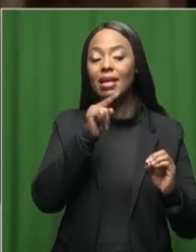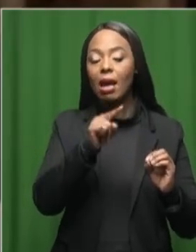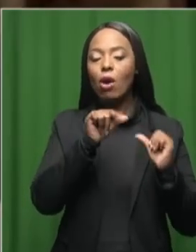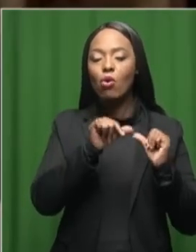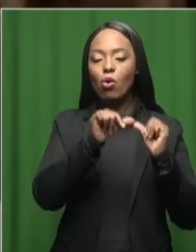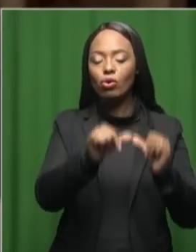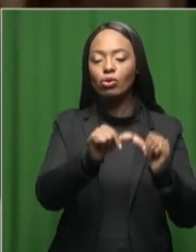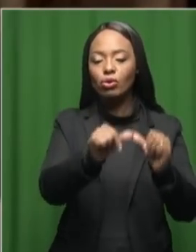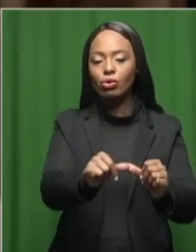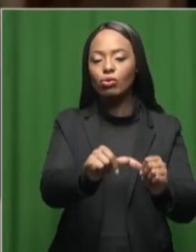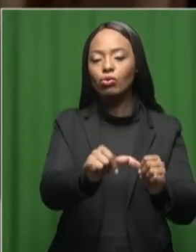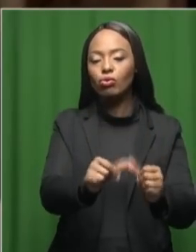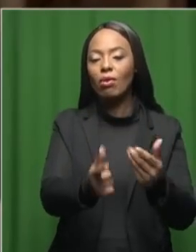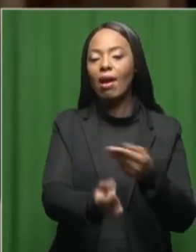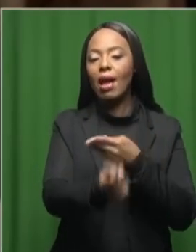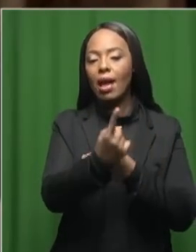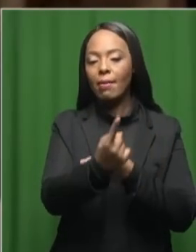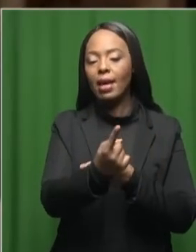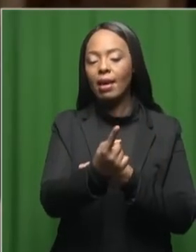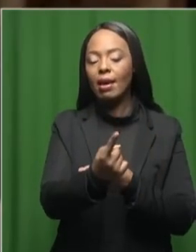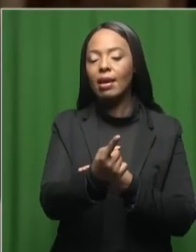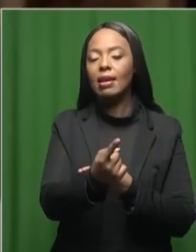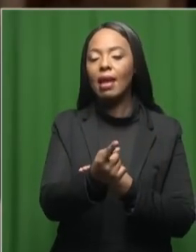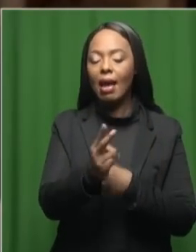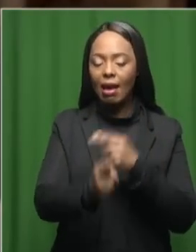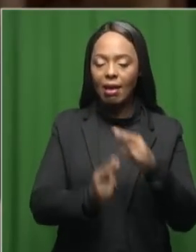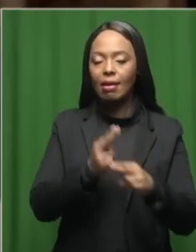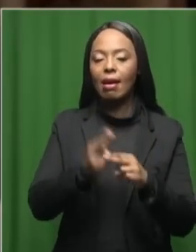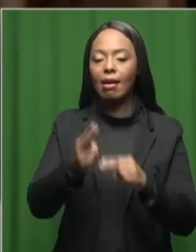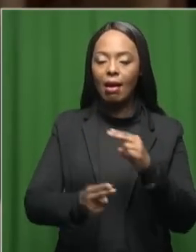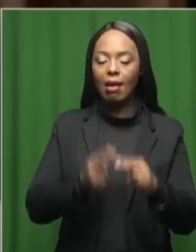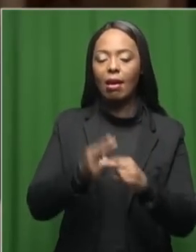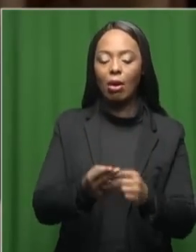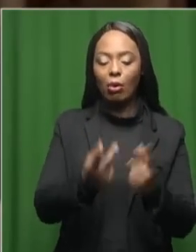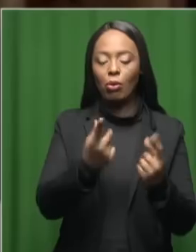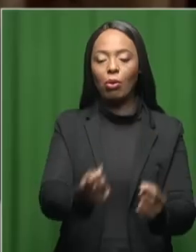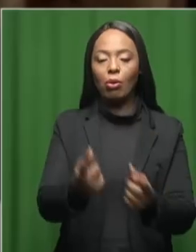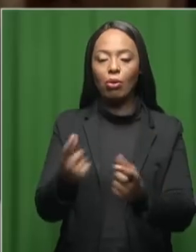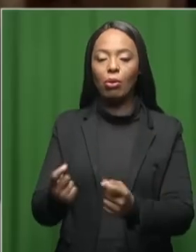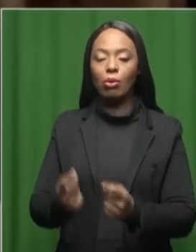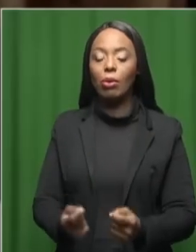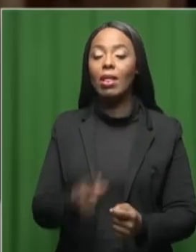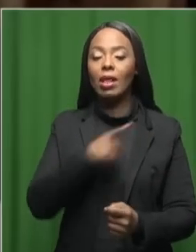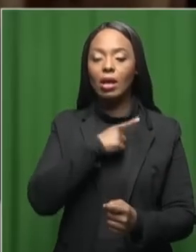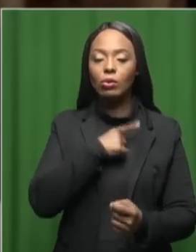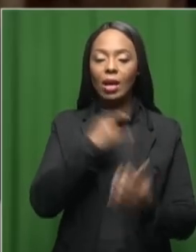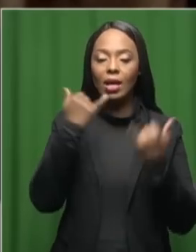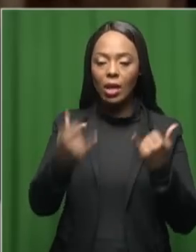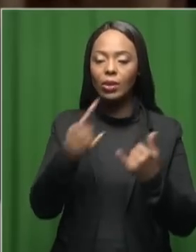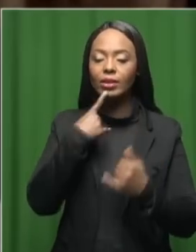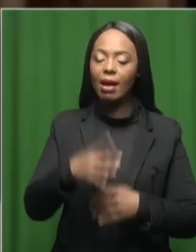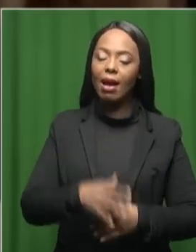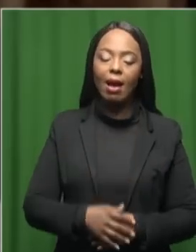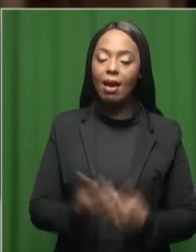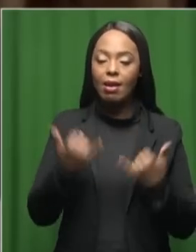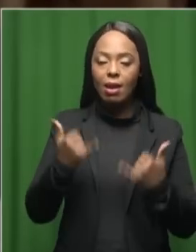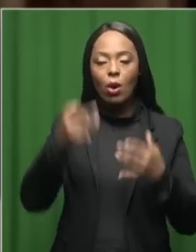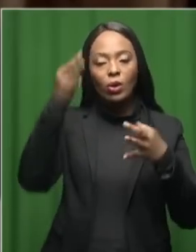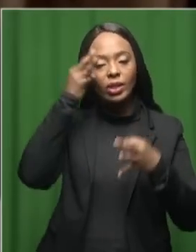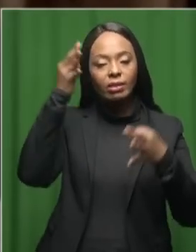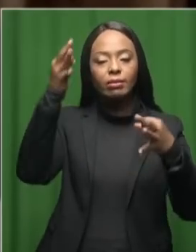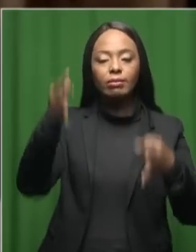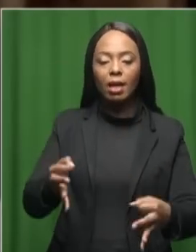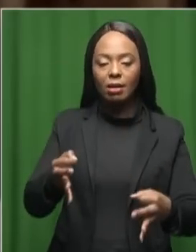happen and they will recur again and again. And that's why we are saying we're going to take decisive actions